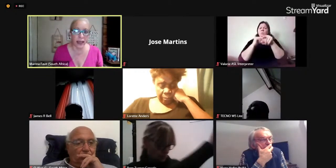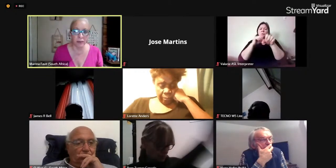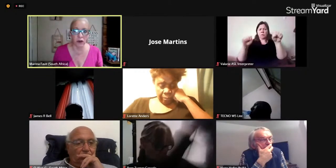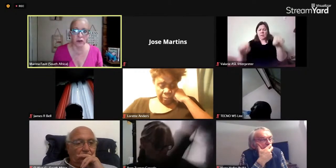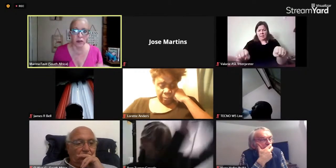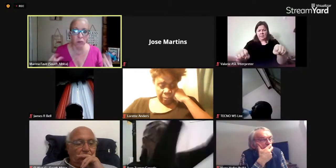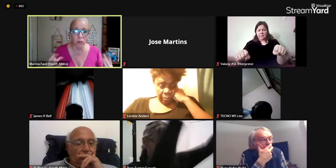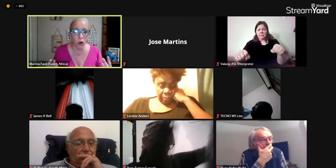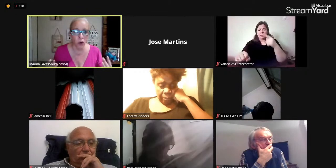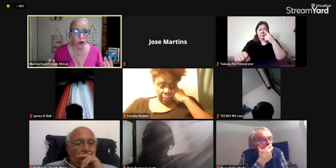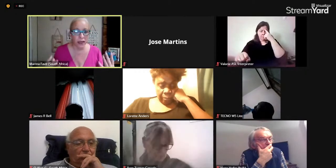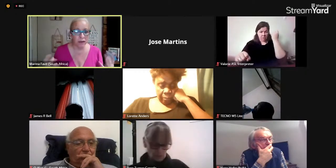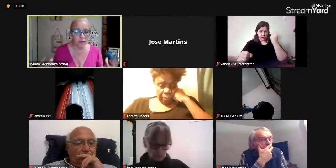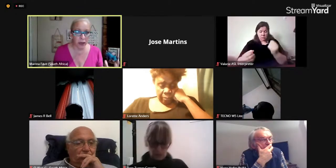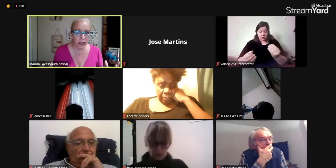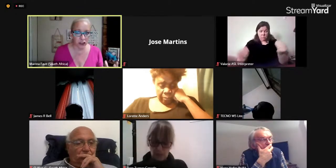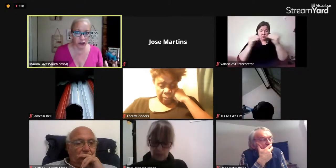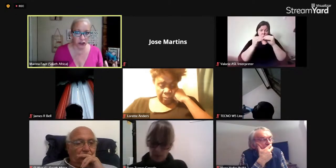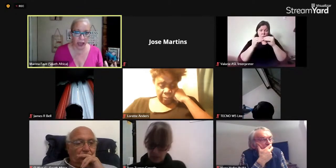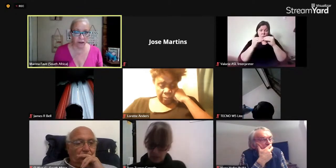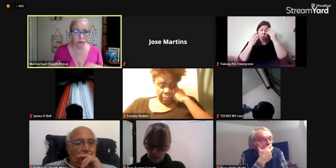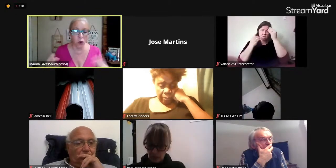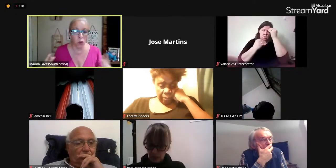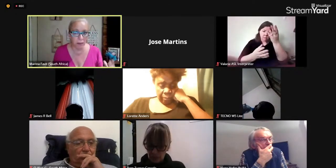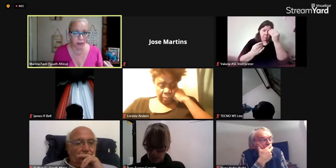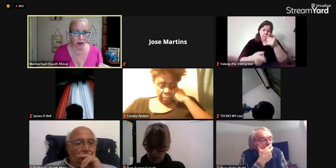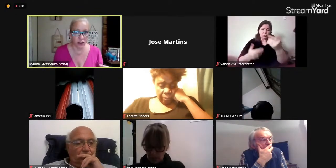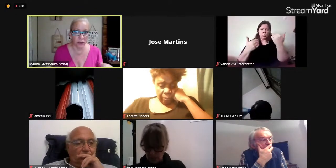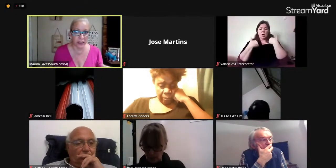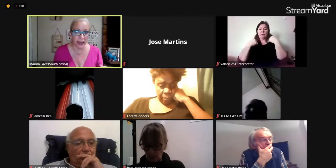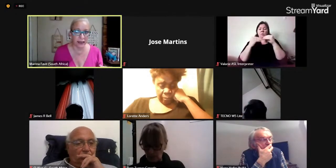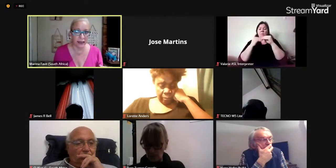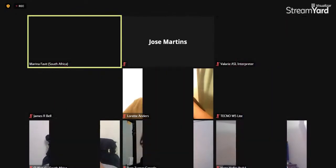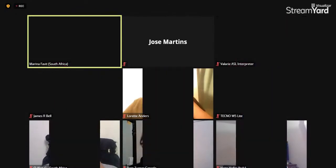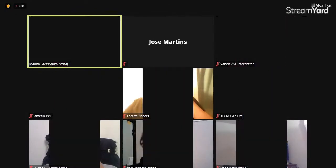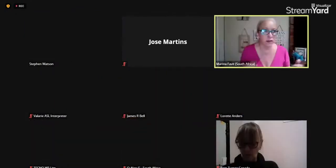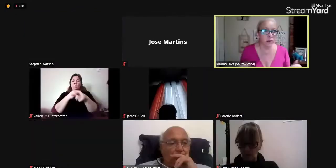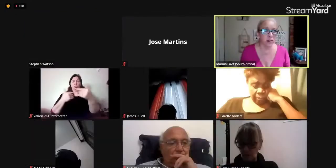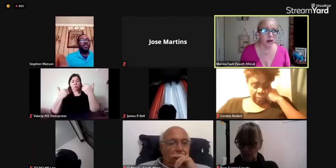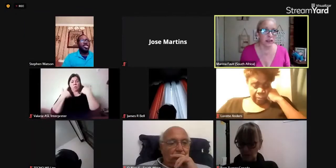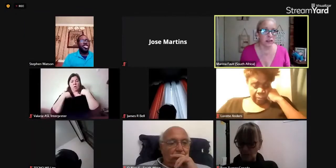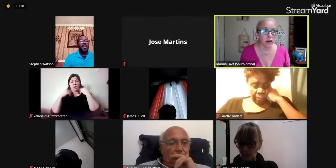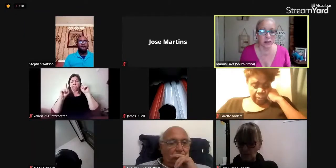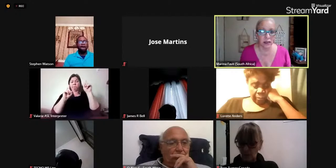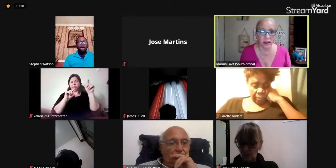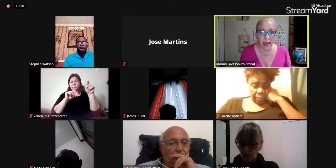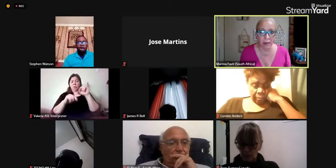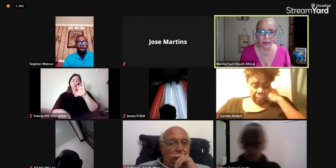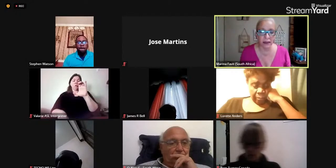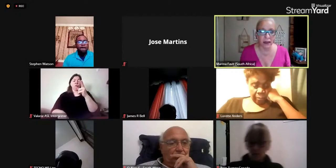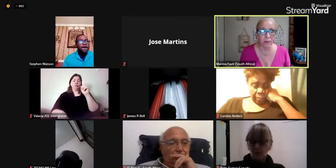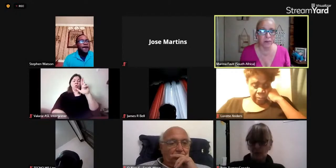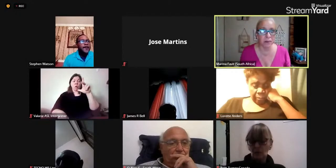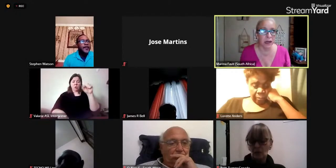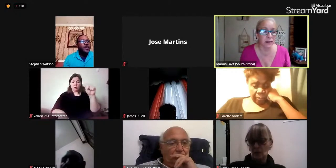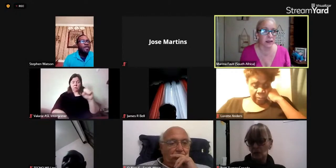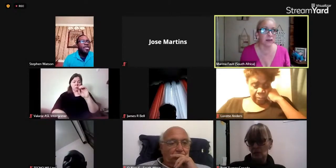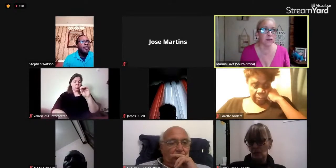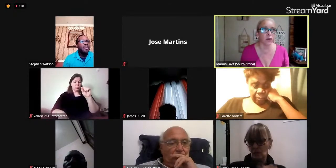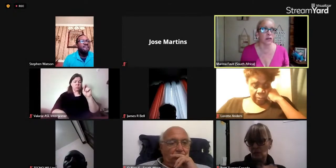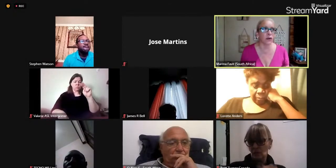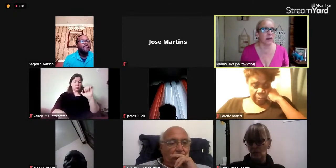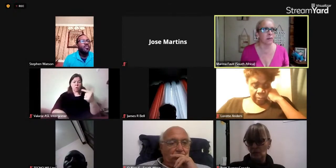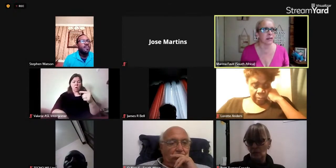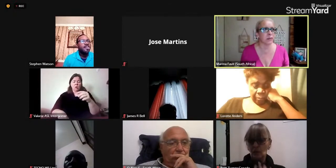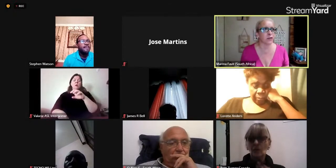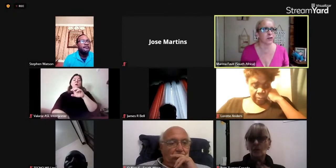you can, because the more information you have, the more webinars you attend. Charles' Song and Dr. Imelda